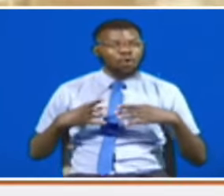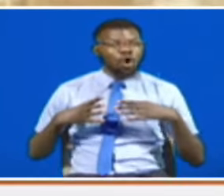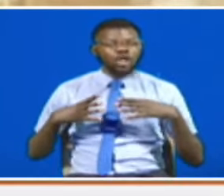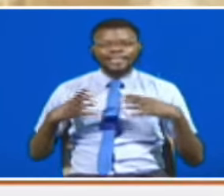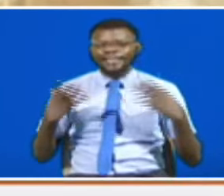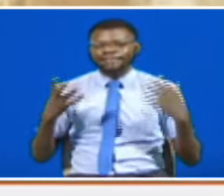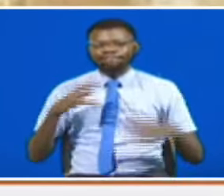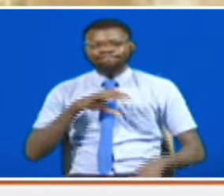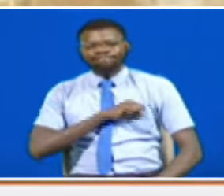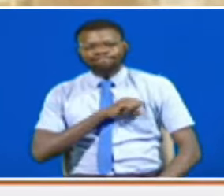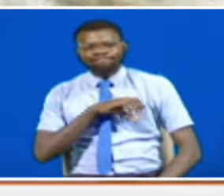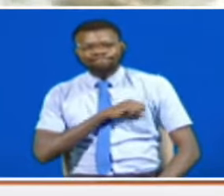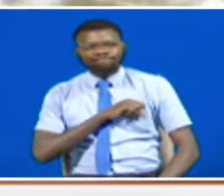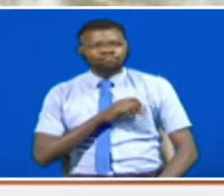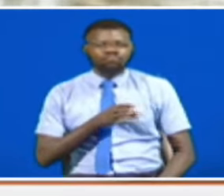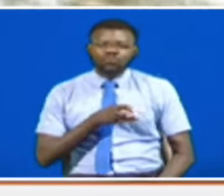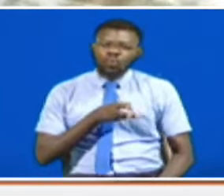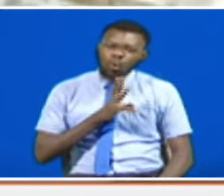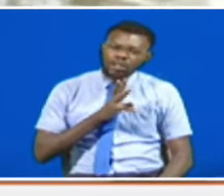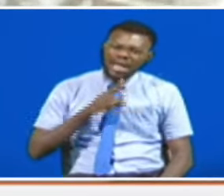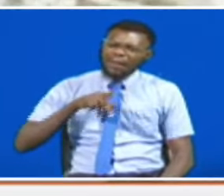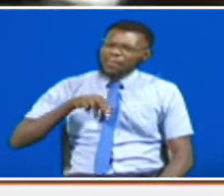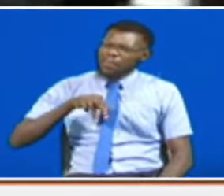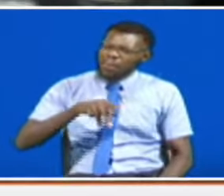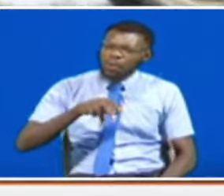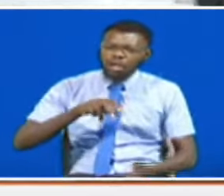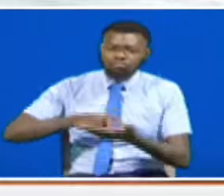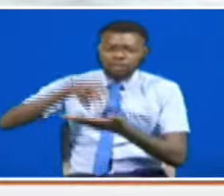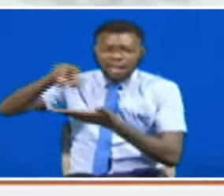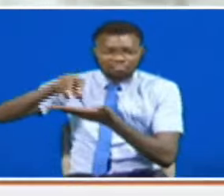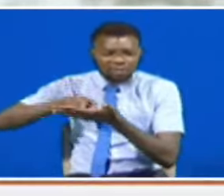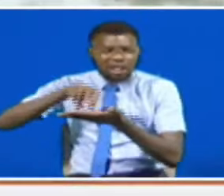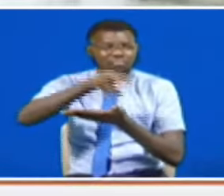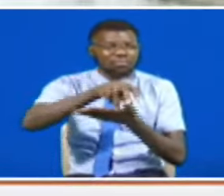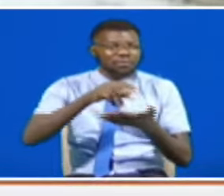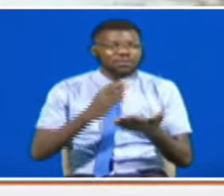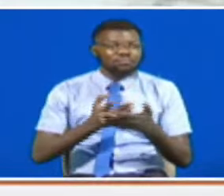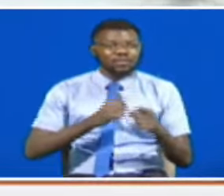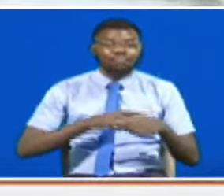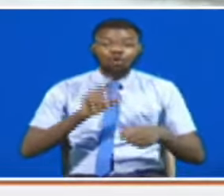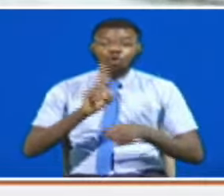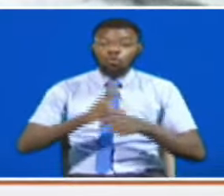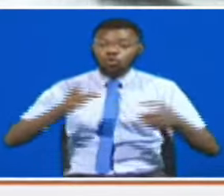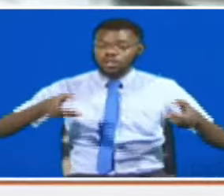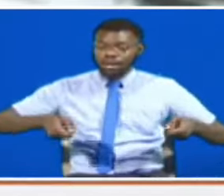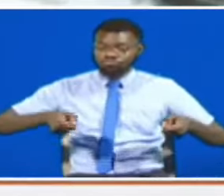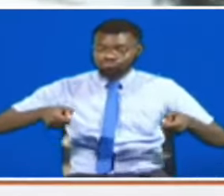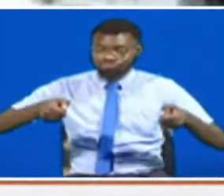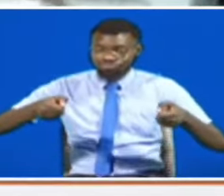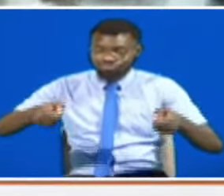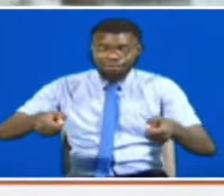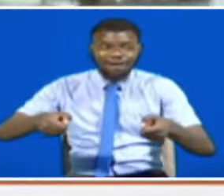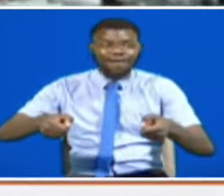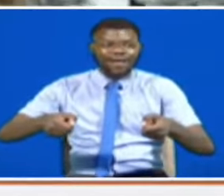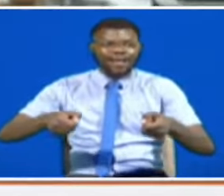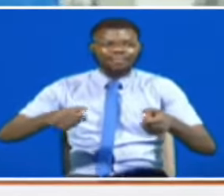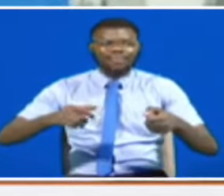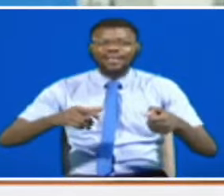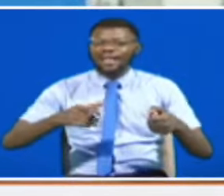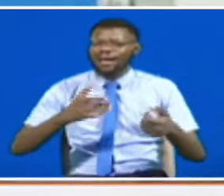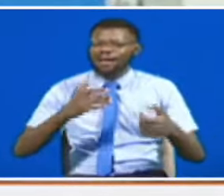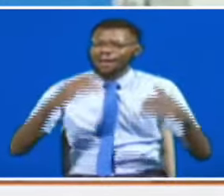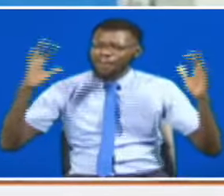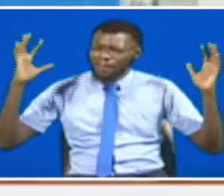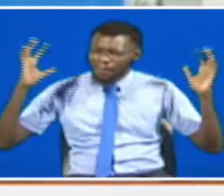flooded roads by slugging, hopping, skipping, and even using trolley pullers during the rainy season to cross the seasonal rivers